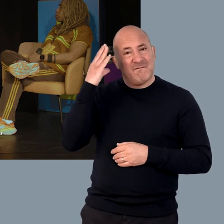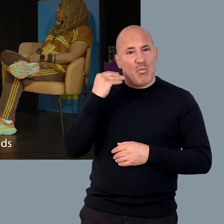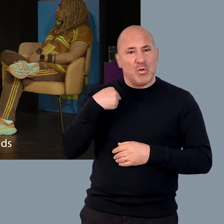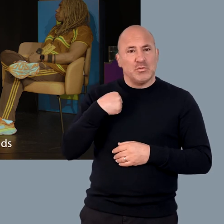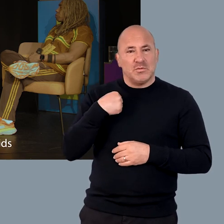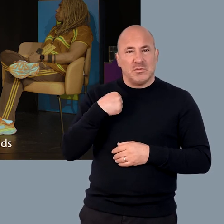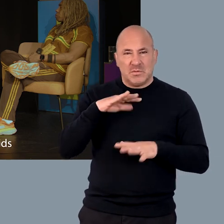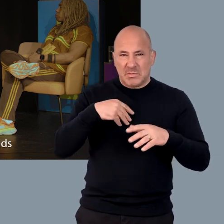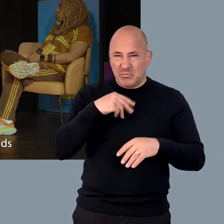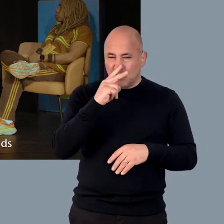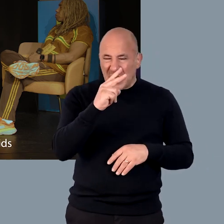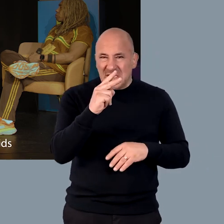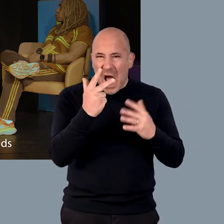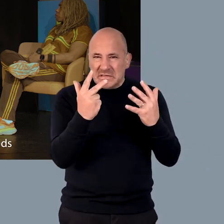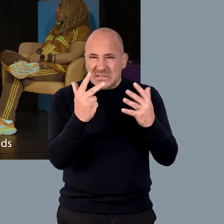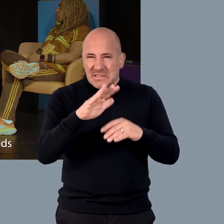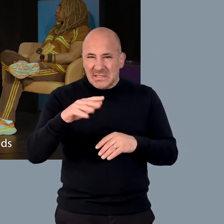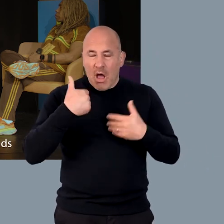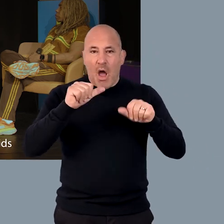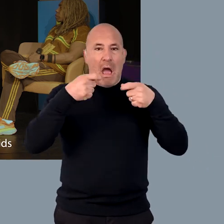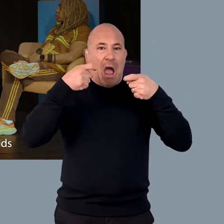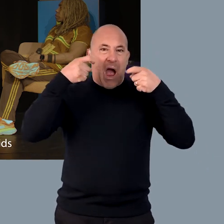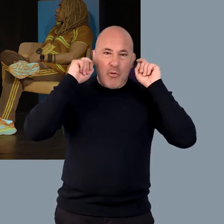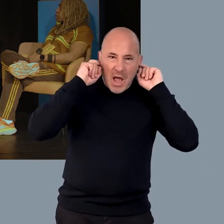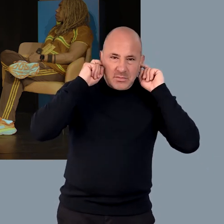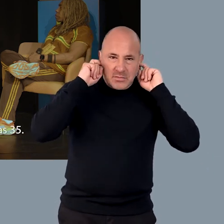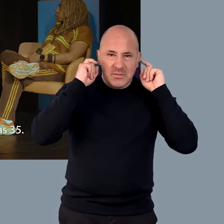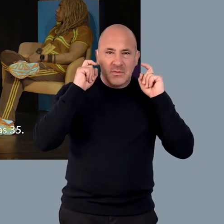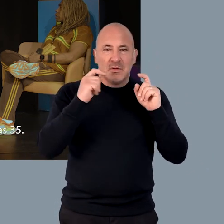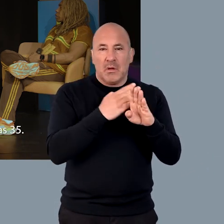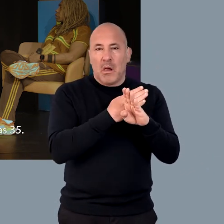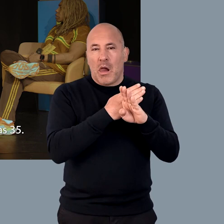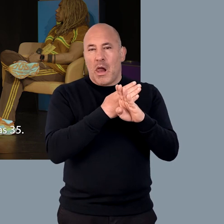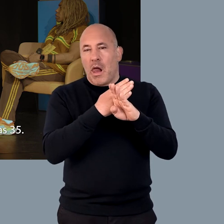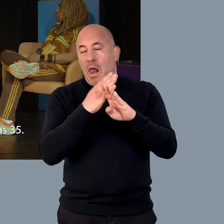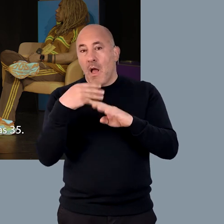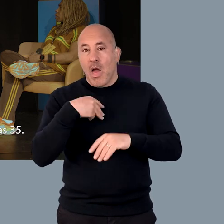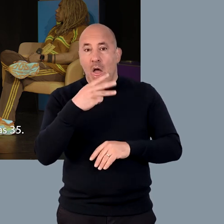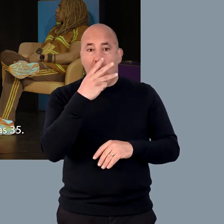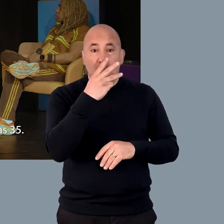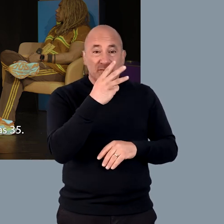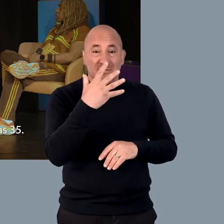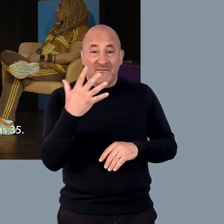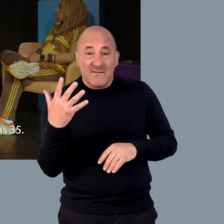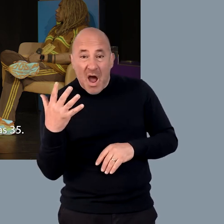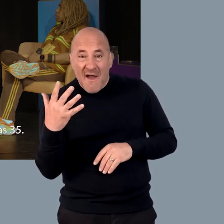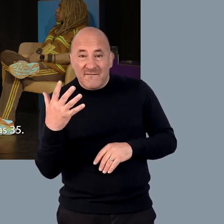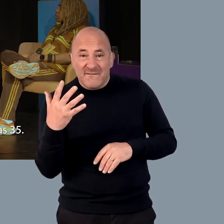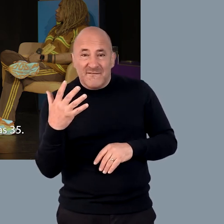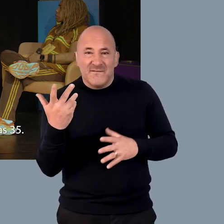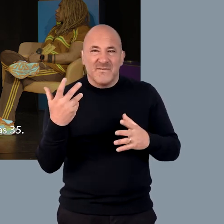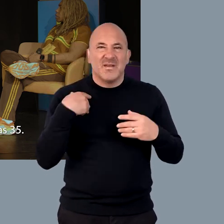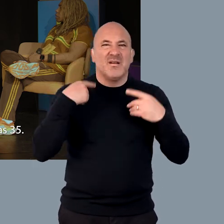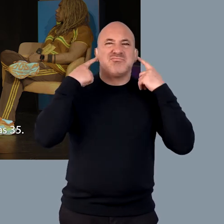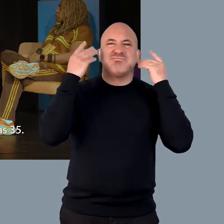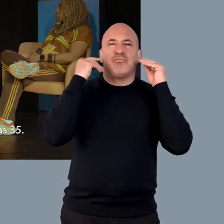And then when I was 28, I finally got the hearing aids and then I think it was only by the time I was 35 because I